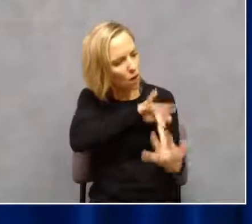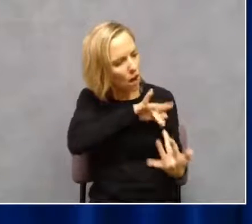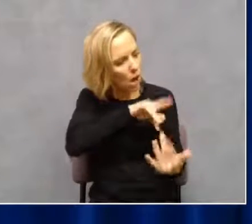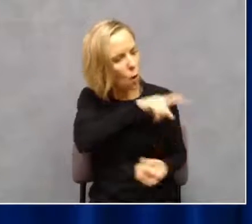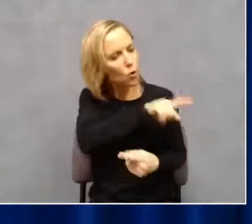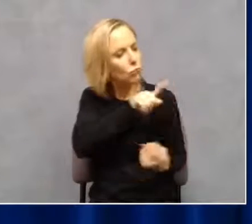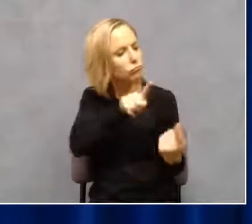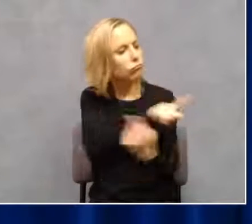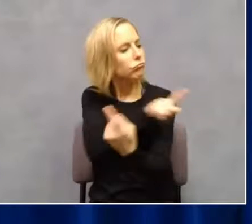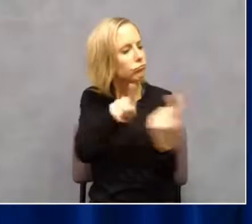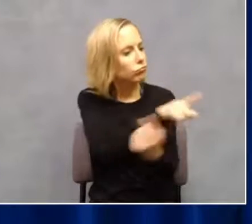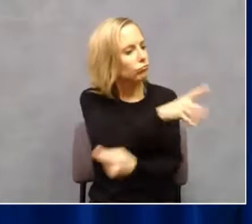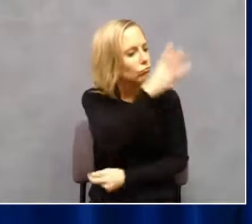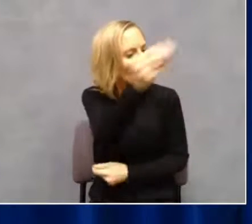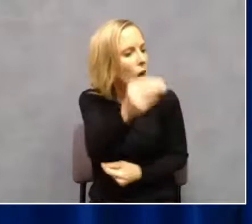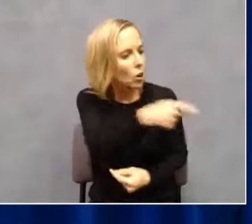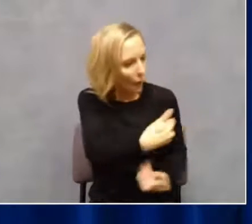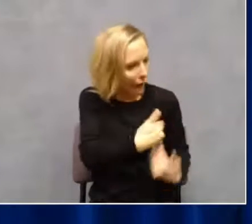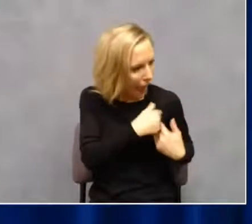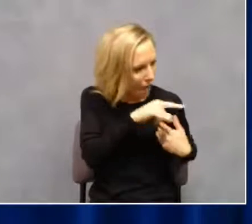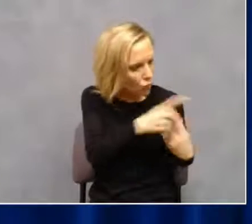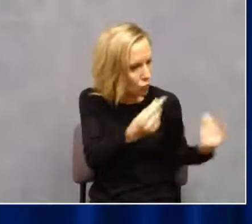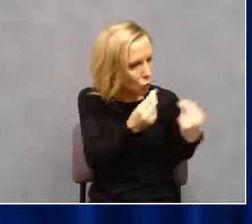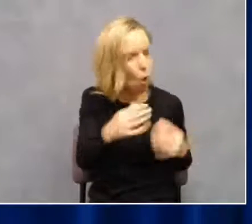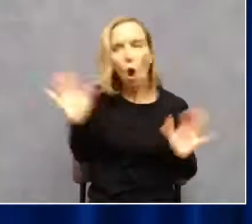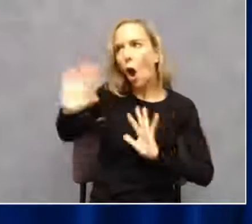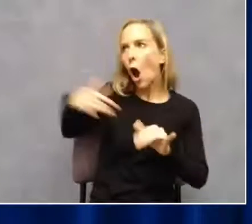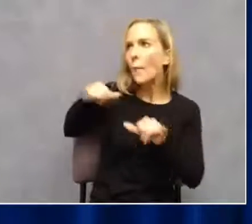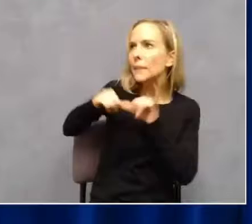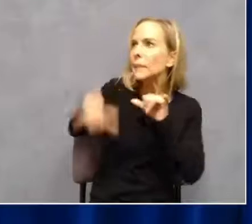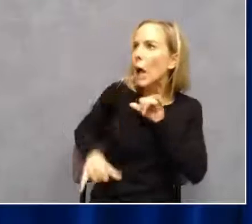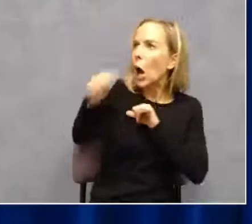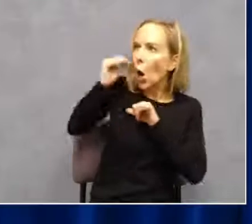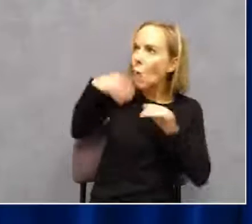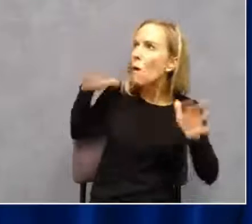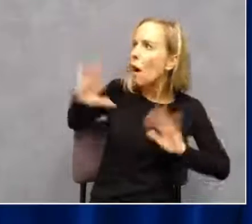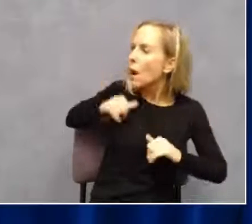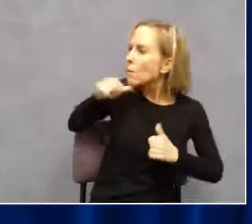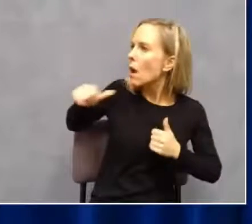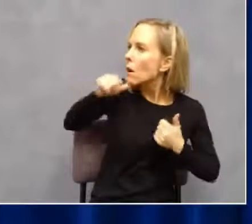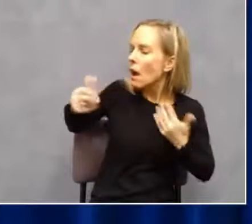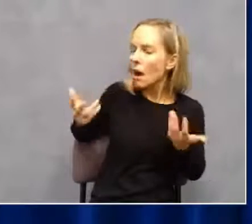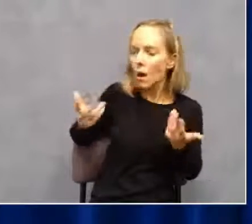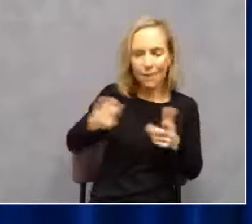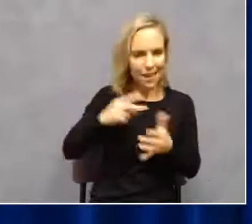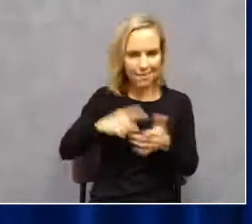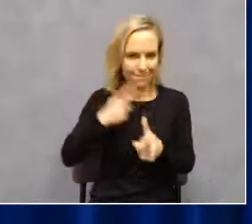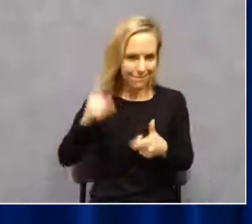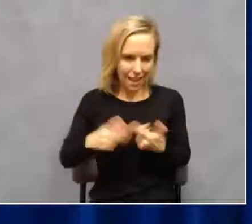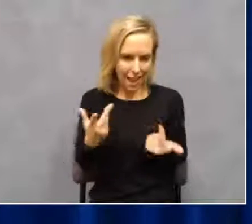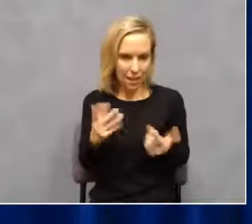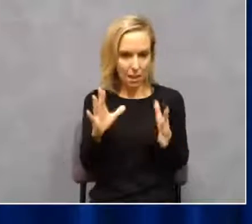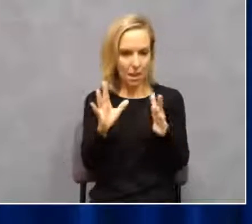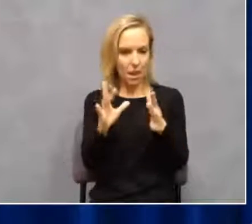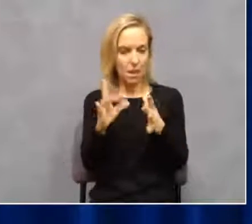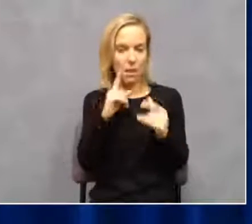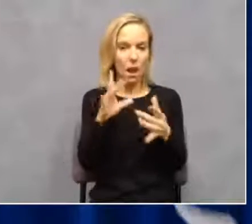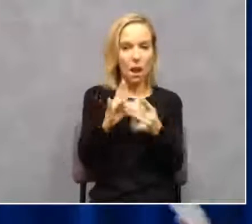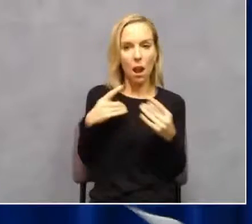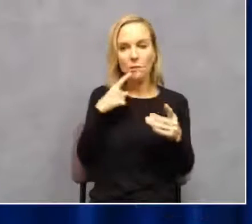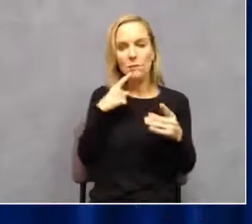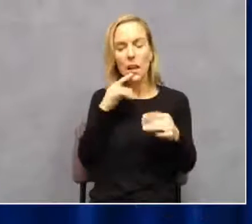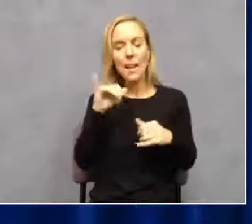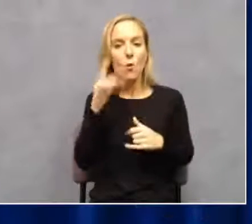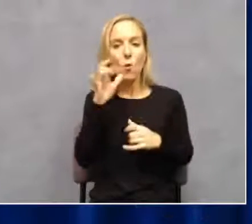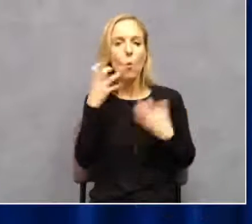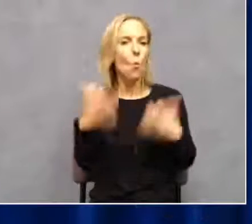say every business is essential. Well, yes, every business is essential and important, but they're saying it so they don't have to quarantine. When everybody